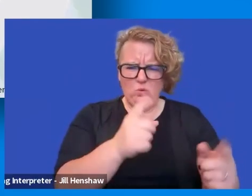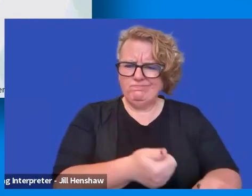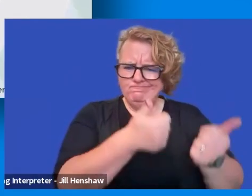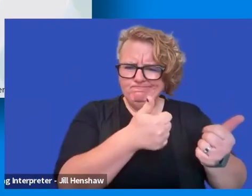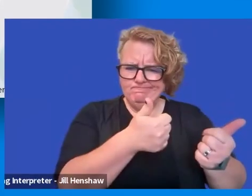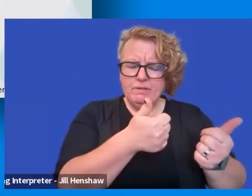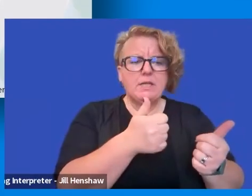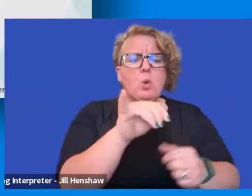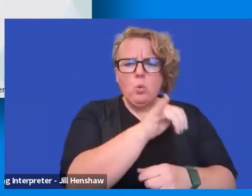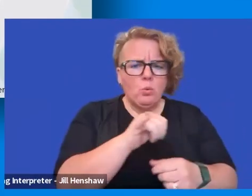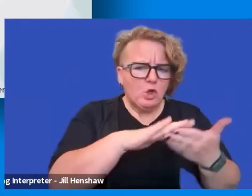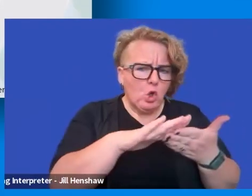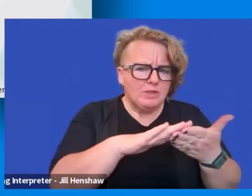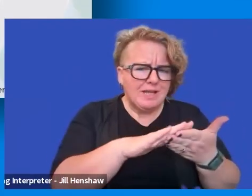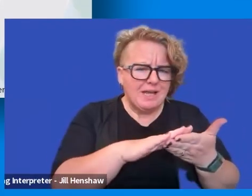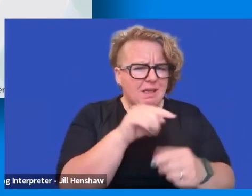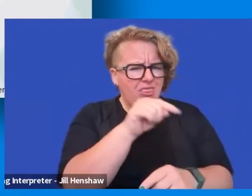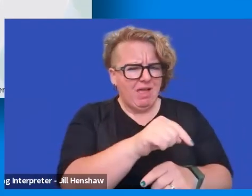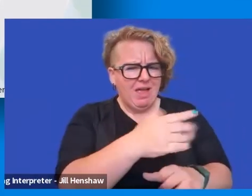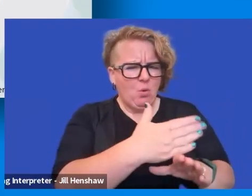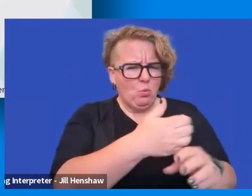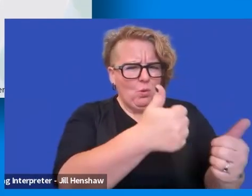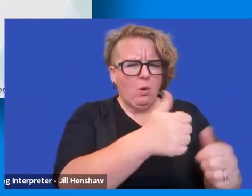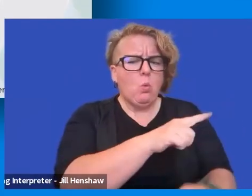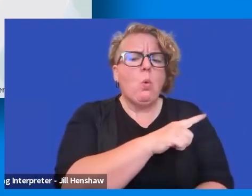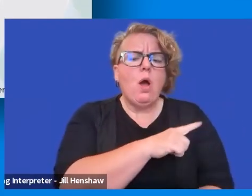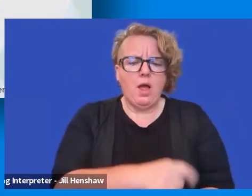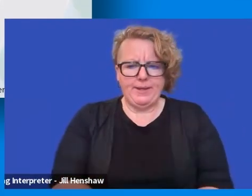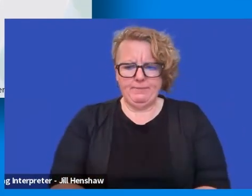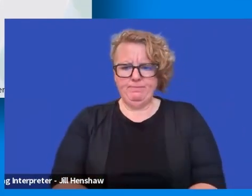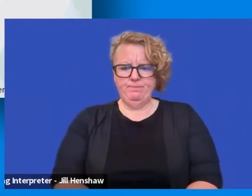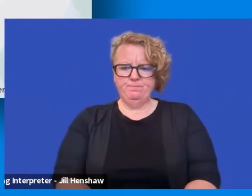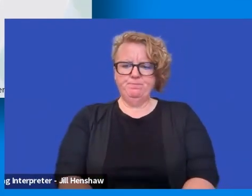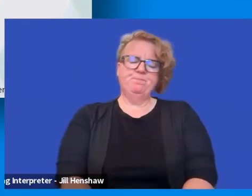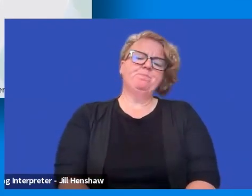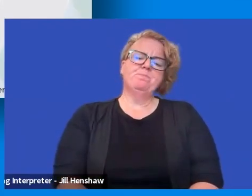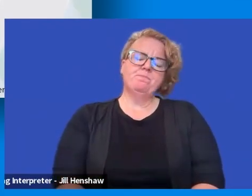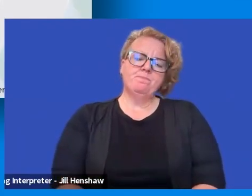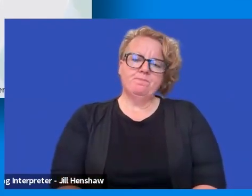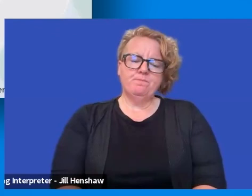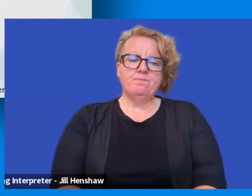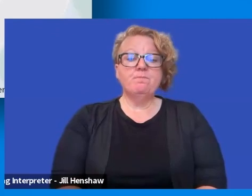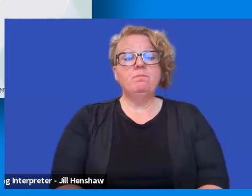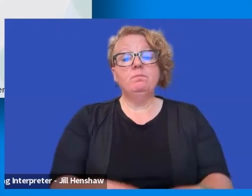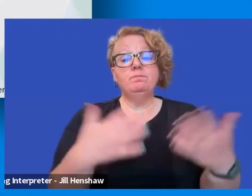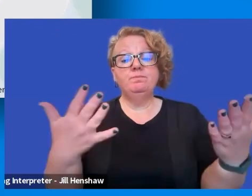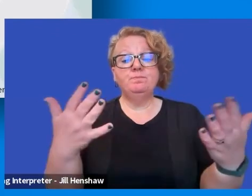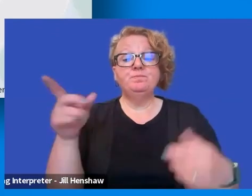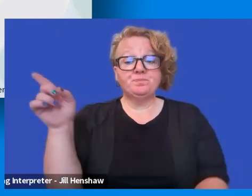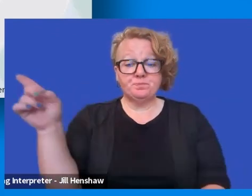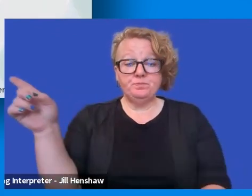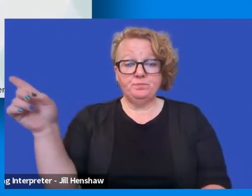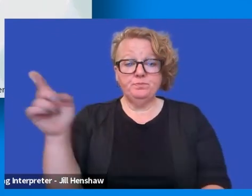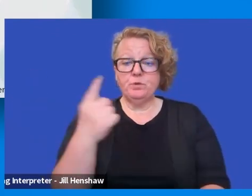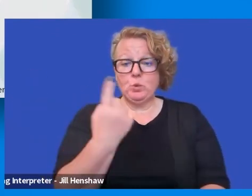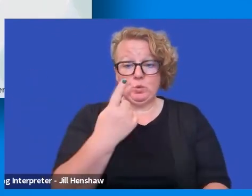what context, and why does it work? So if we go on to the next slide, Stefanie. So this is who has been working on that. My